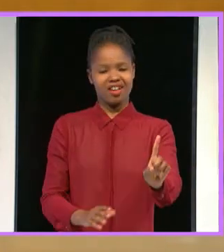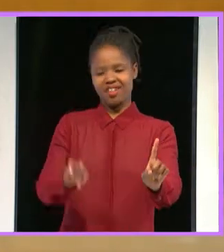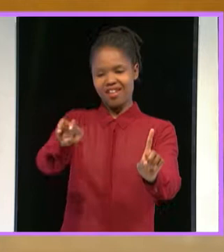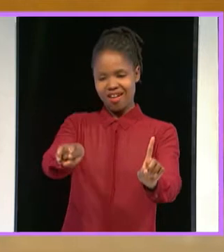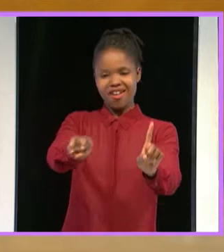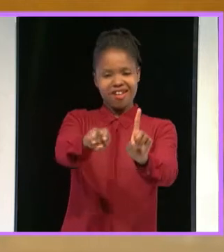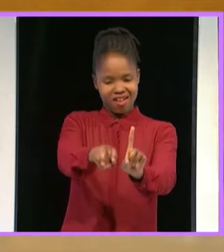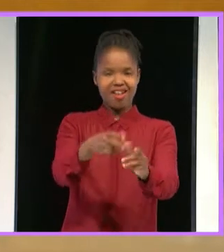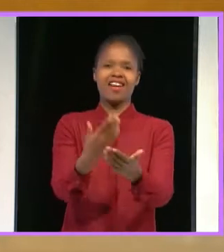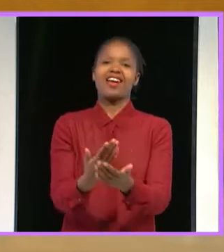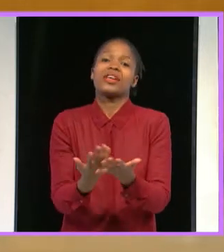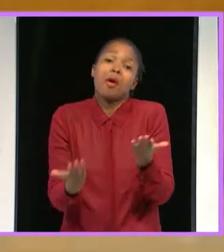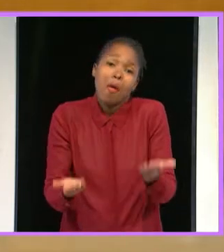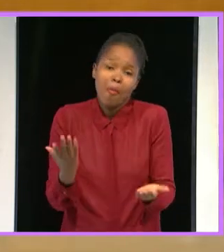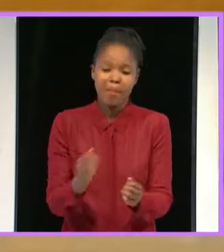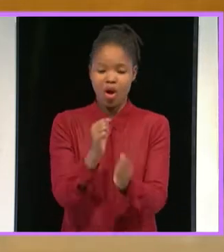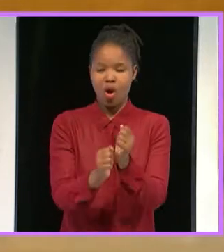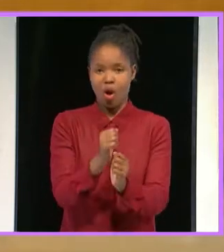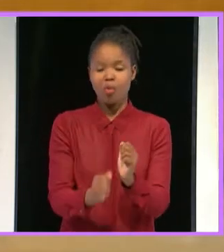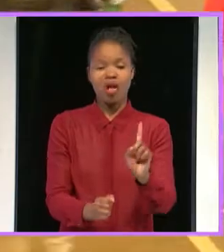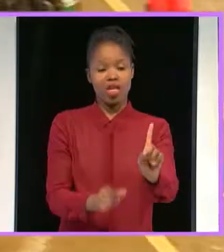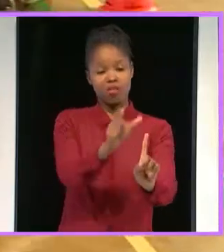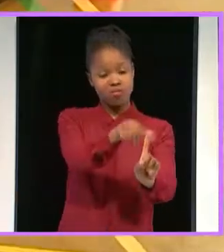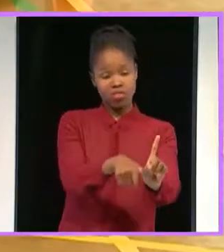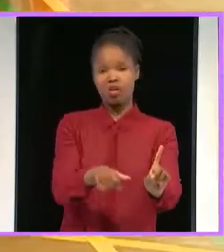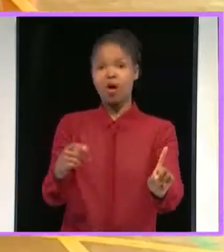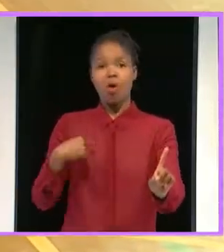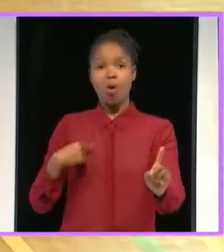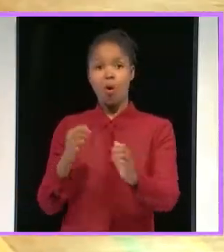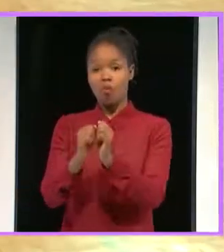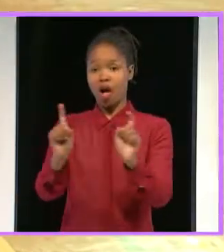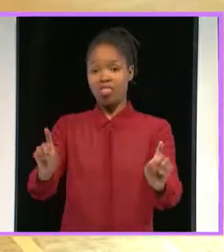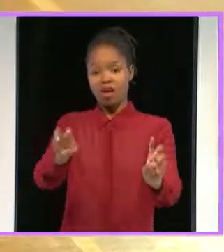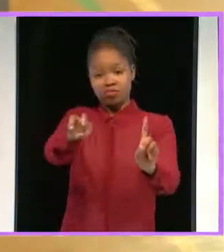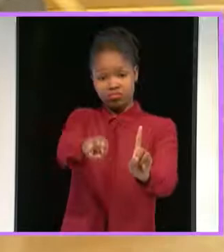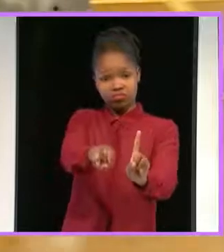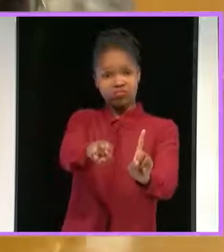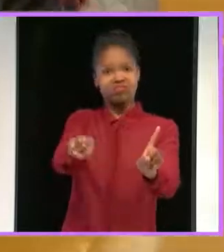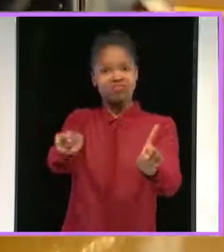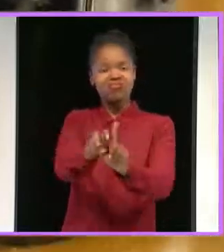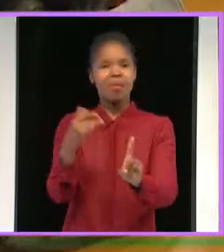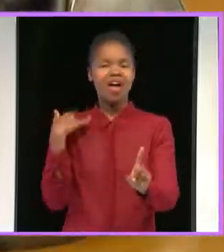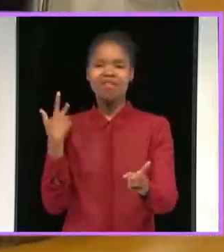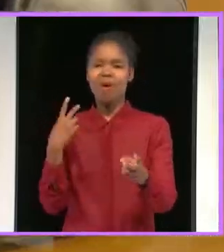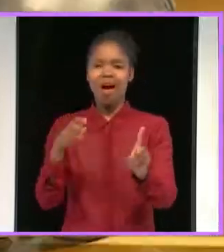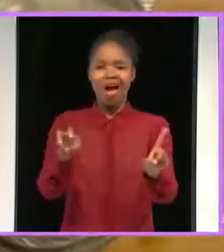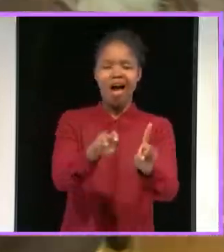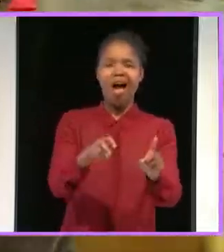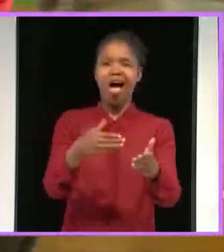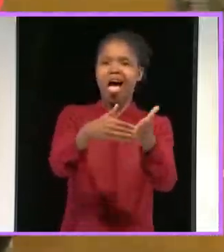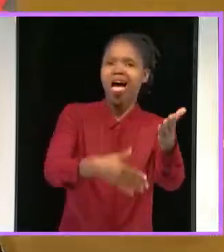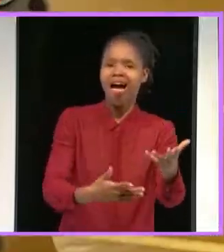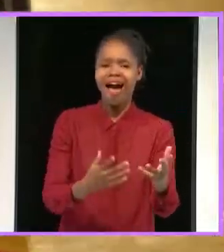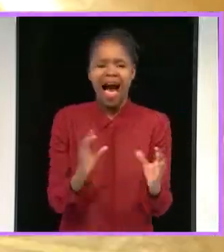league. Or two brothers, you know, one brother has a disability and the other one doesn't. And they've never been able to communicate or to be